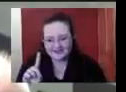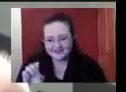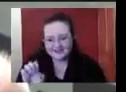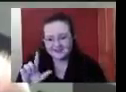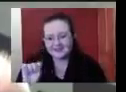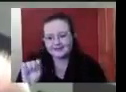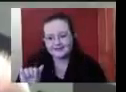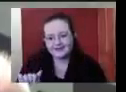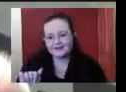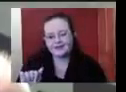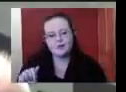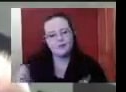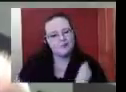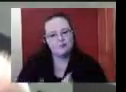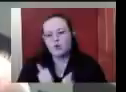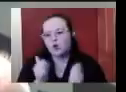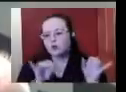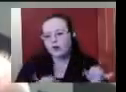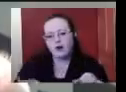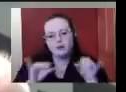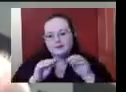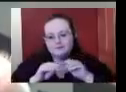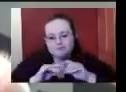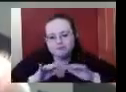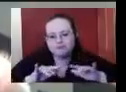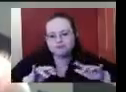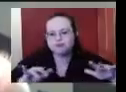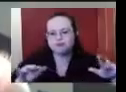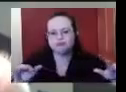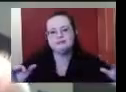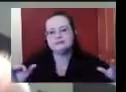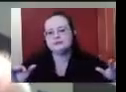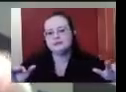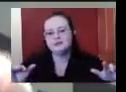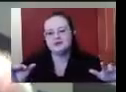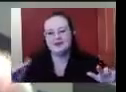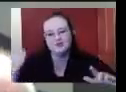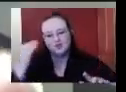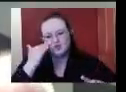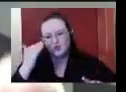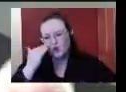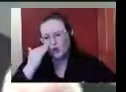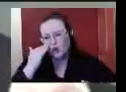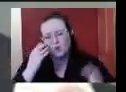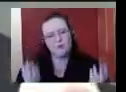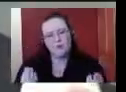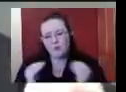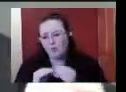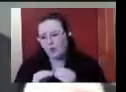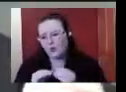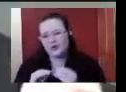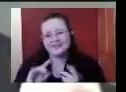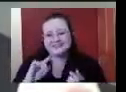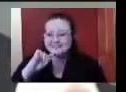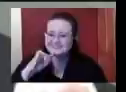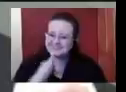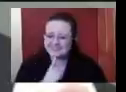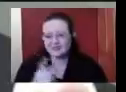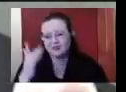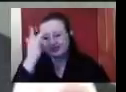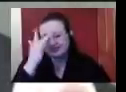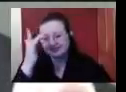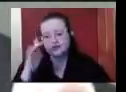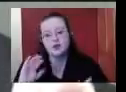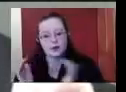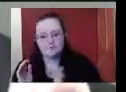most common circulating variant of the COVID-19 virus, and knowing that it causes more severe illness than the original virus, as